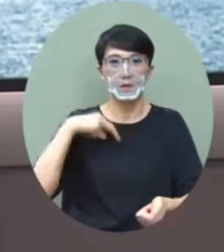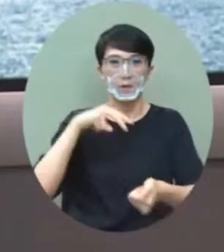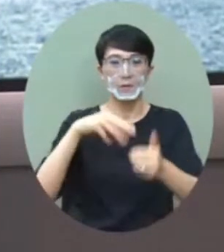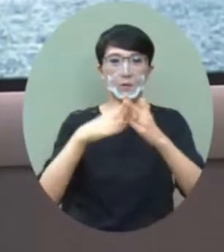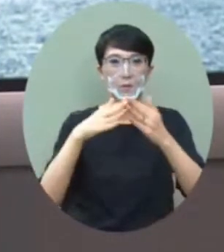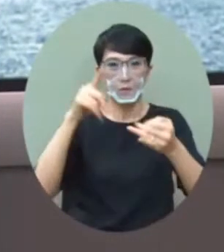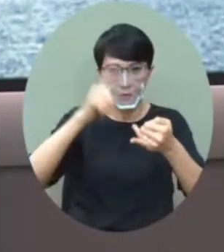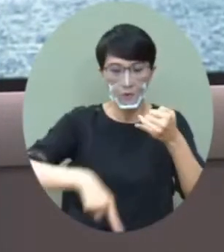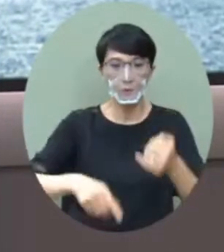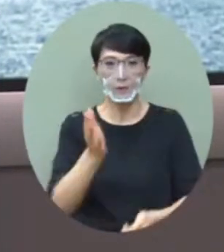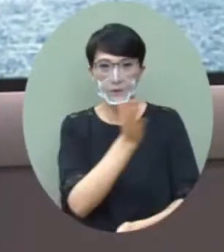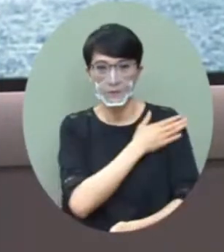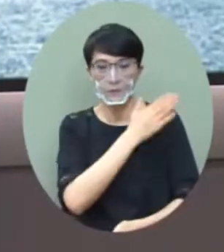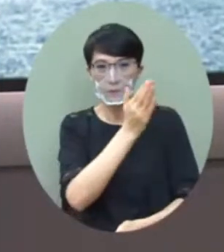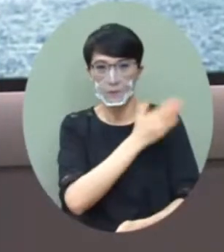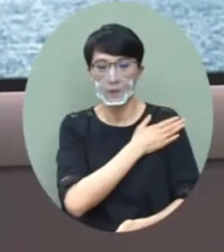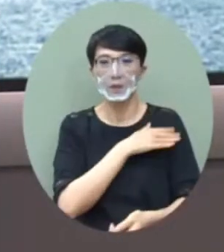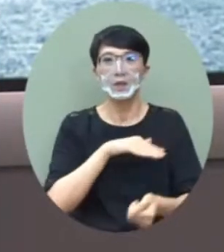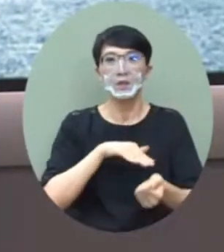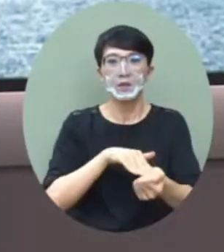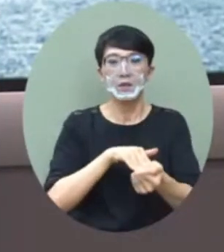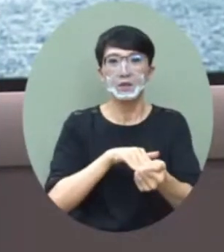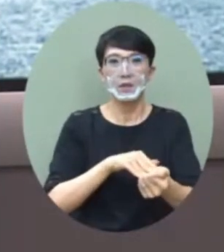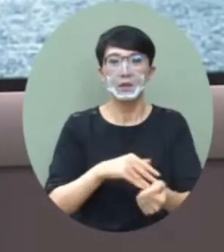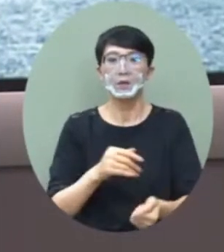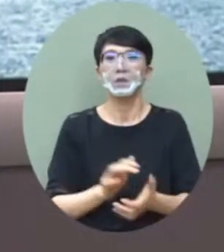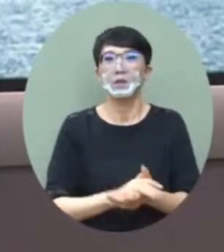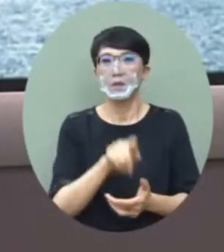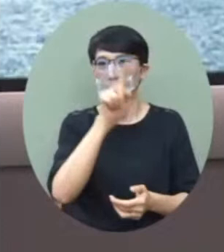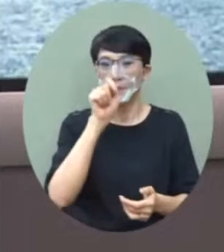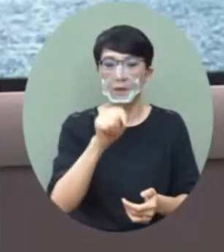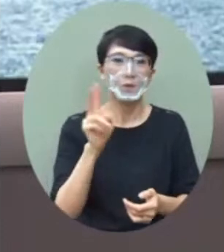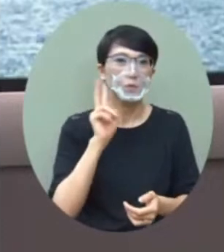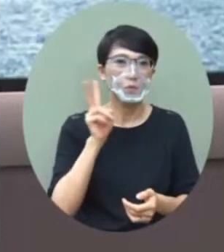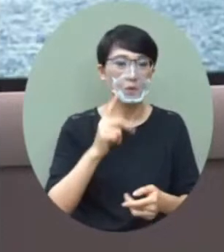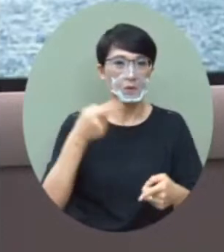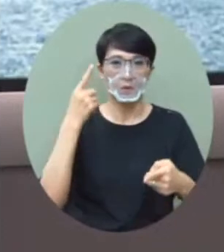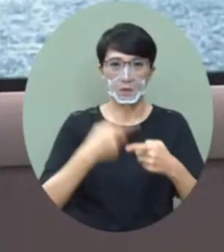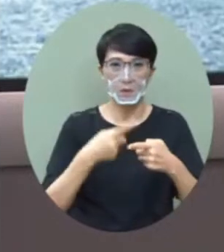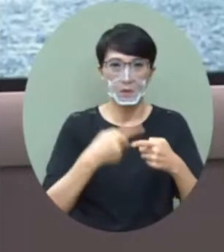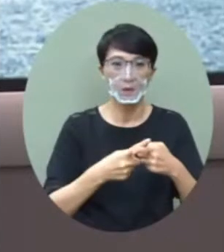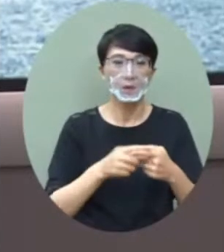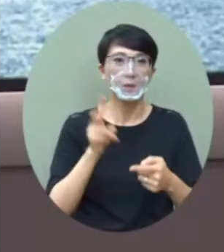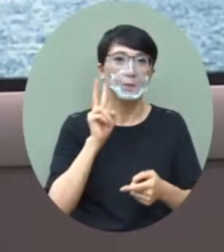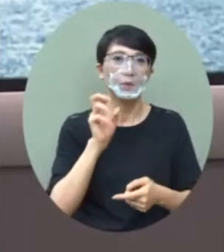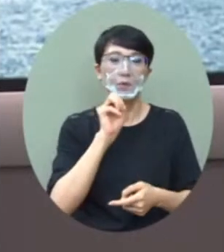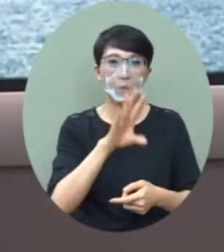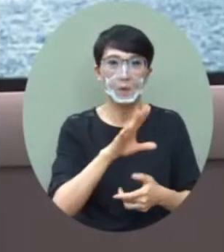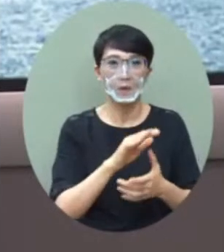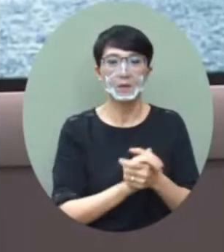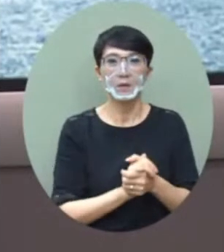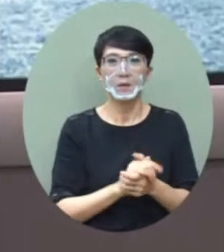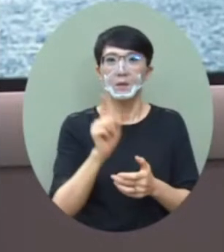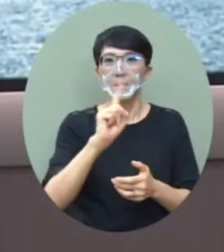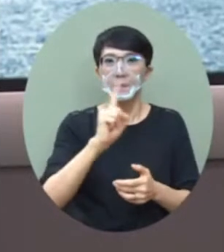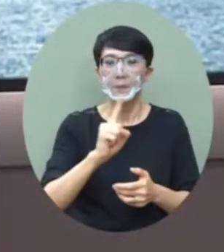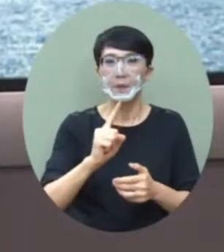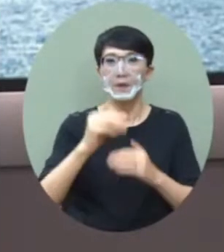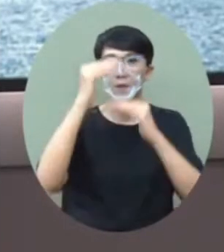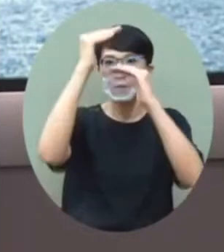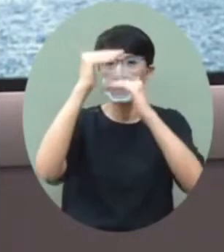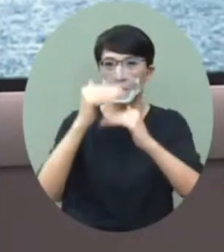And if there are issues, the HA would assume final responsibility.